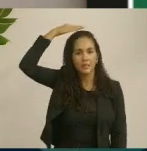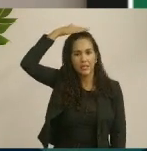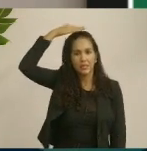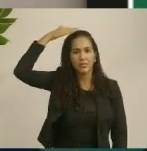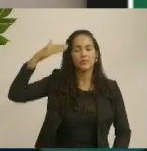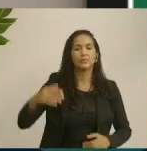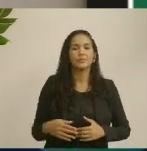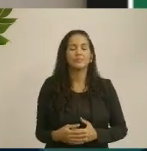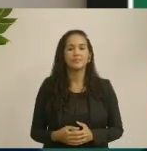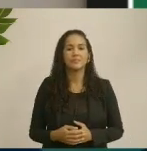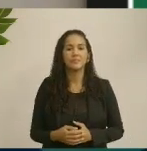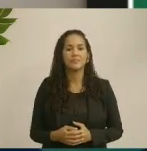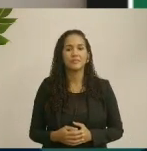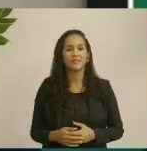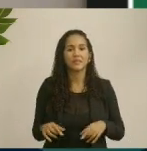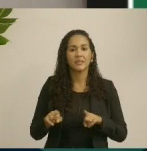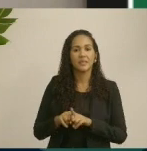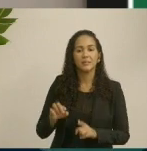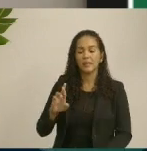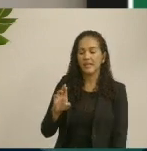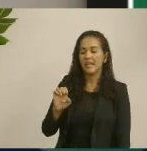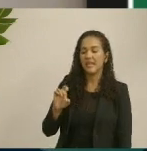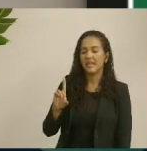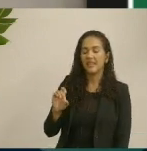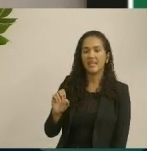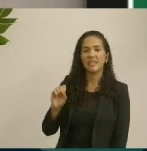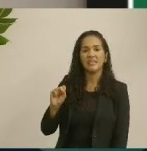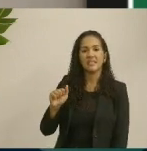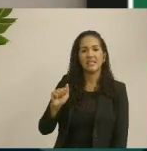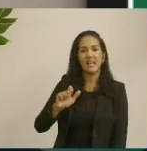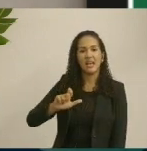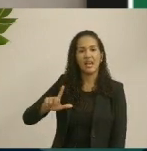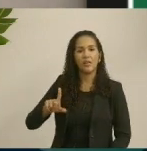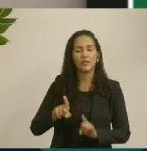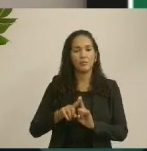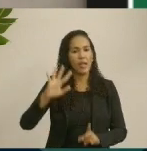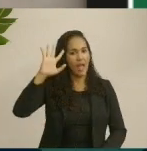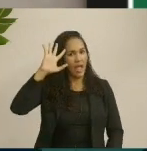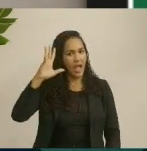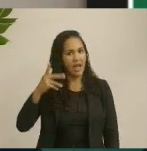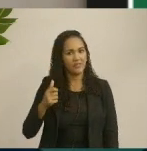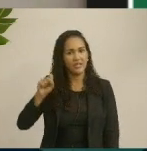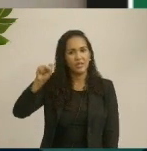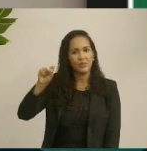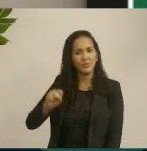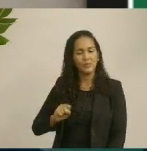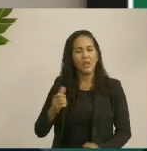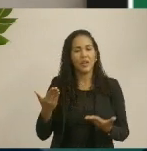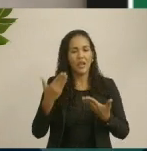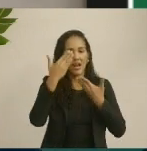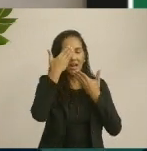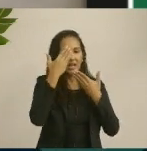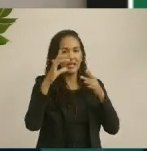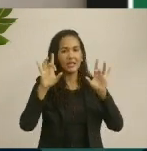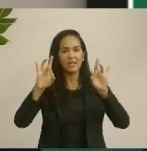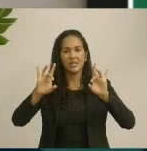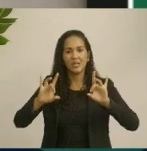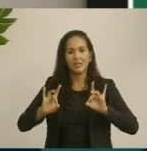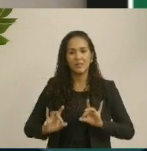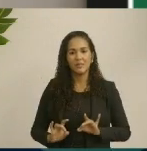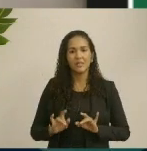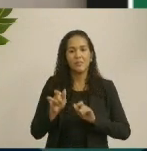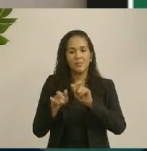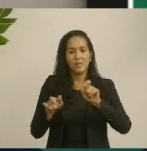Sahel Regional Network, and South Africa. I particularly want to thank our presenters, not only for their excellent work, but also for